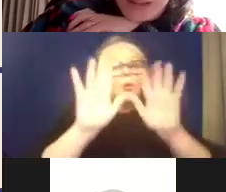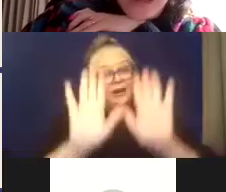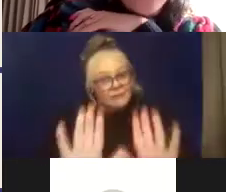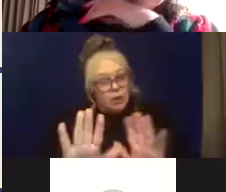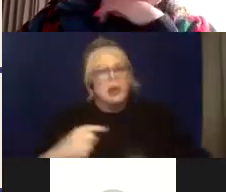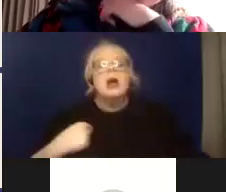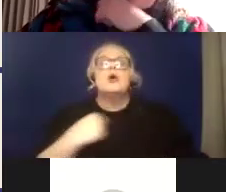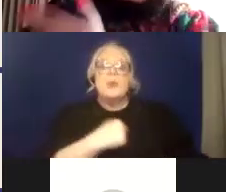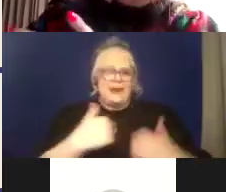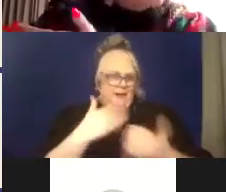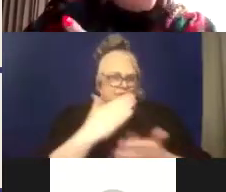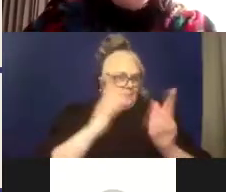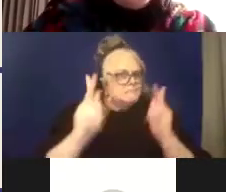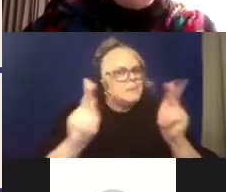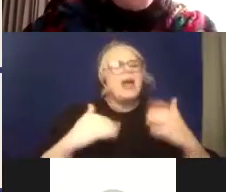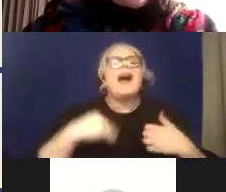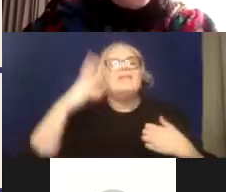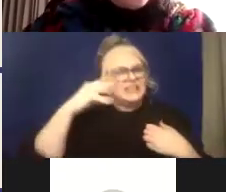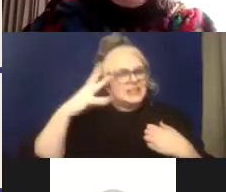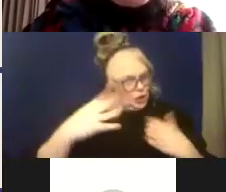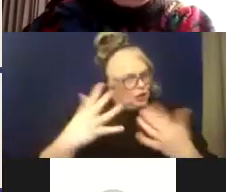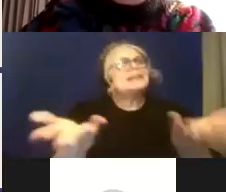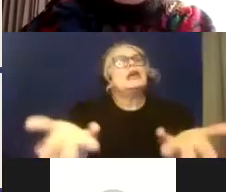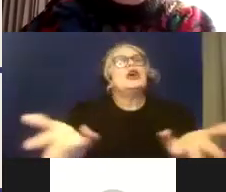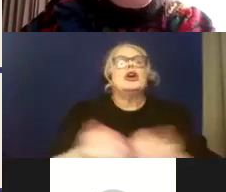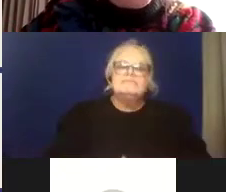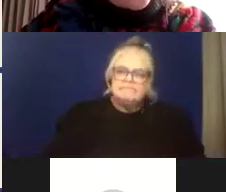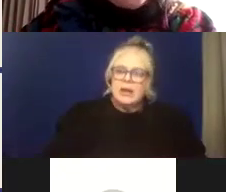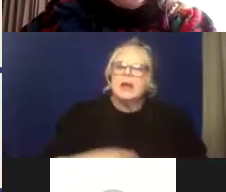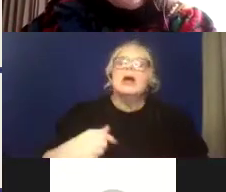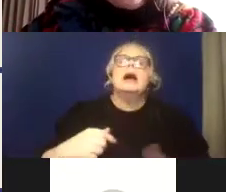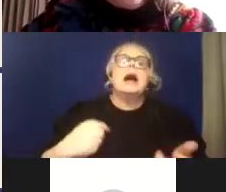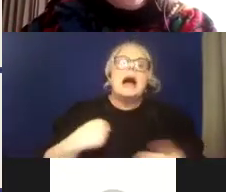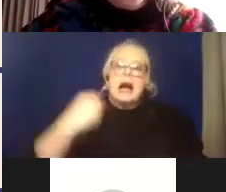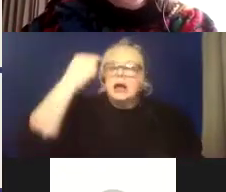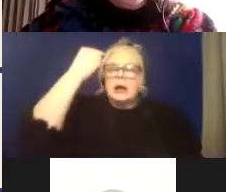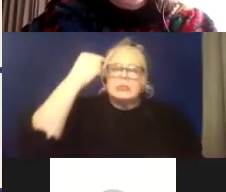it's prevalent, but I was also pretty sure that it wasn't going to have come up for absolutely everyone in the space.